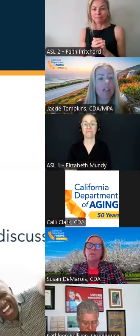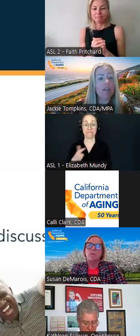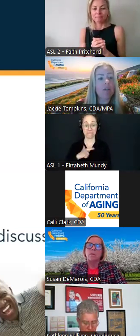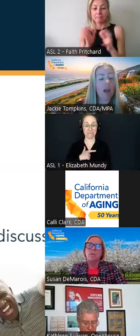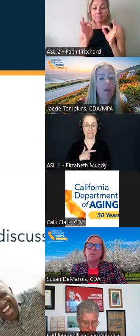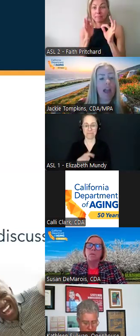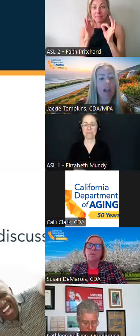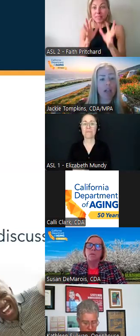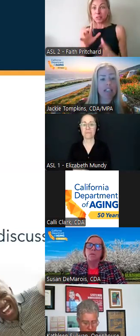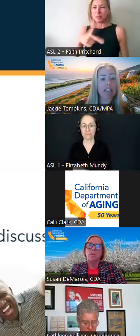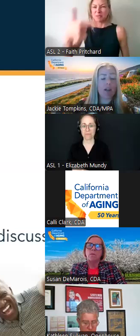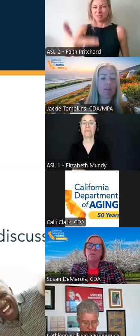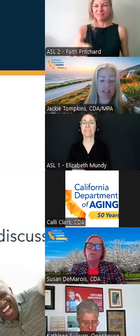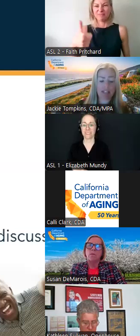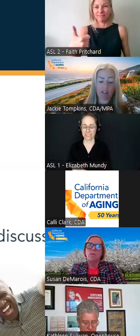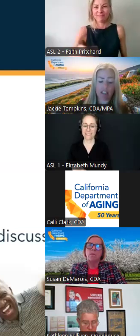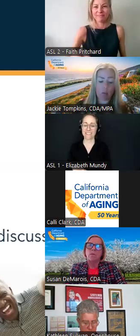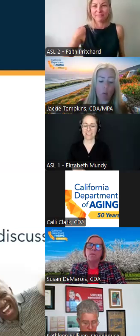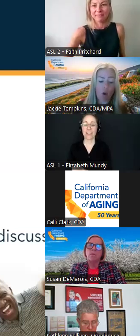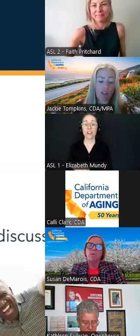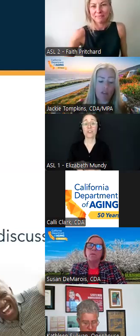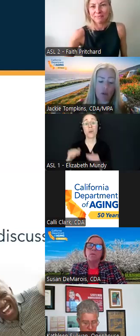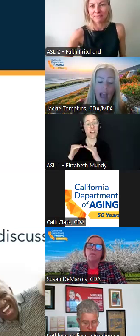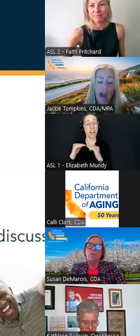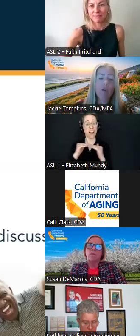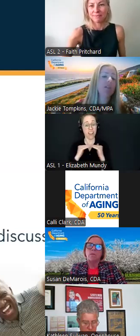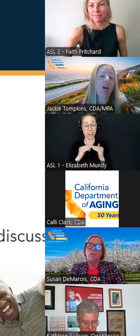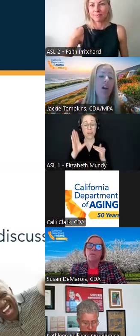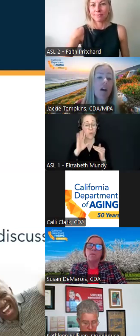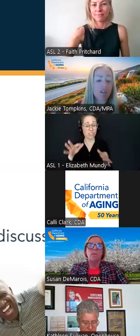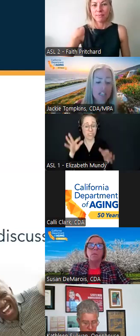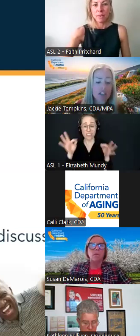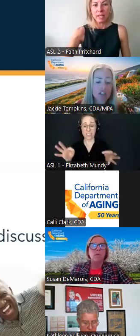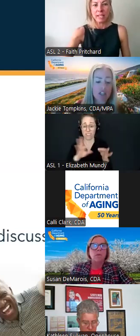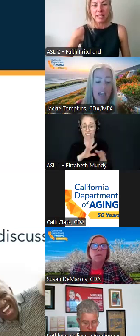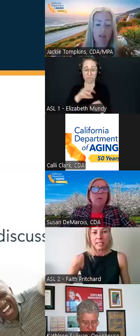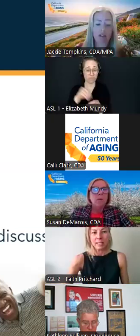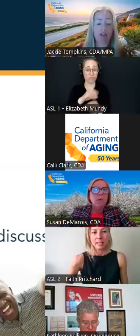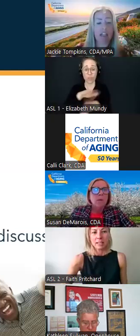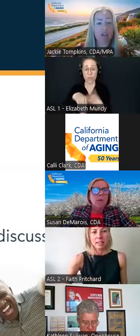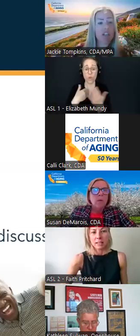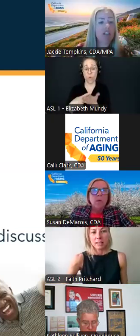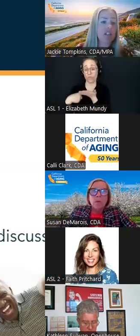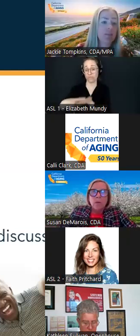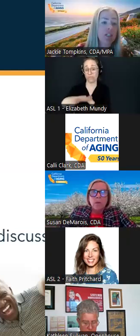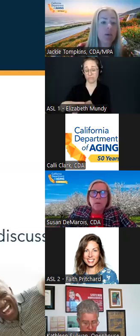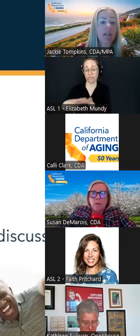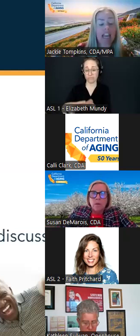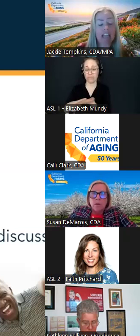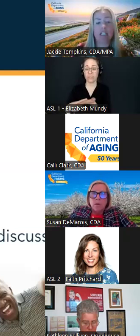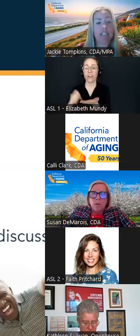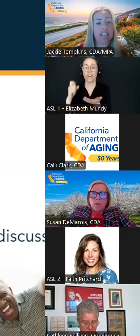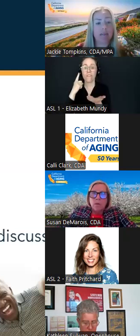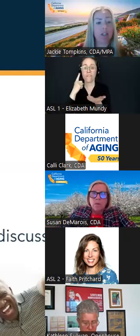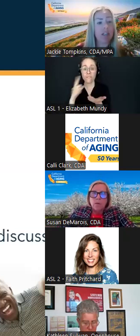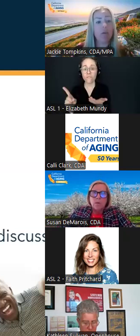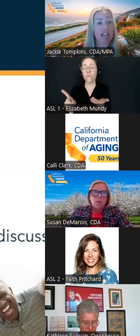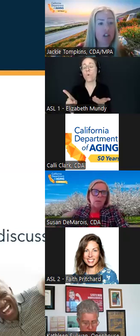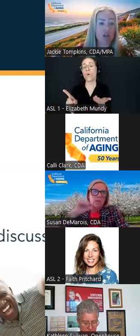While equity is going to be definitely woven throughout our conversation, and also the intersections between aging